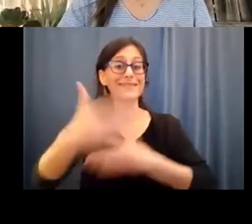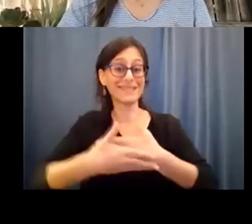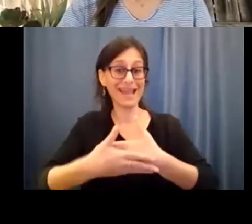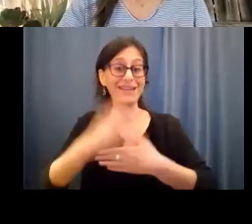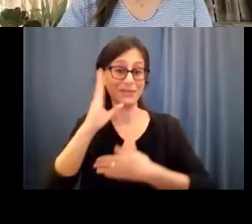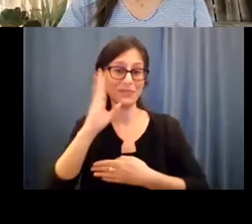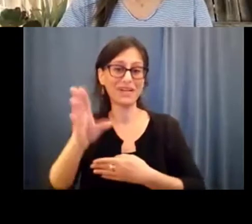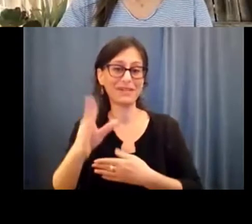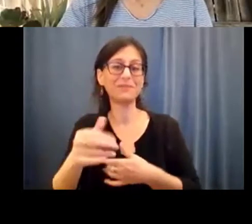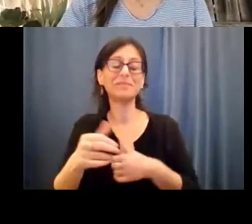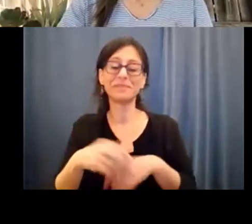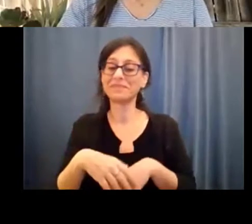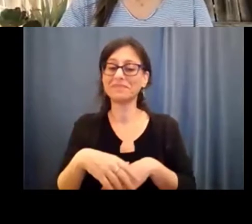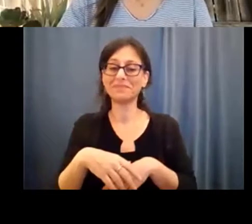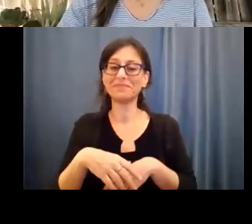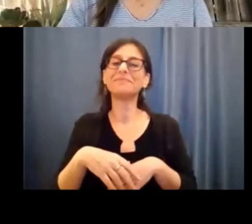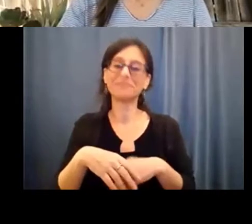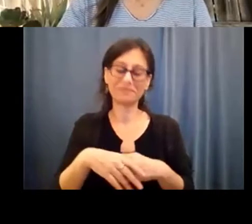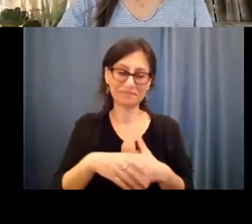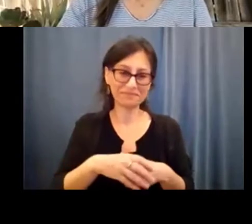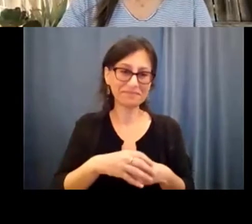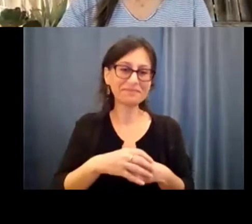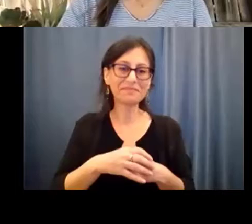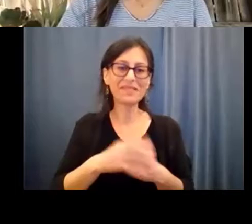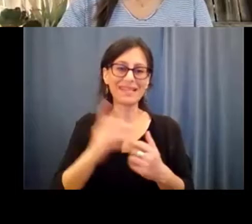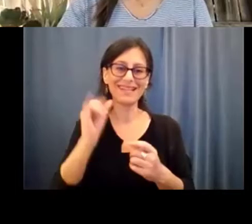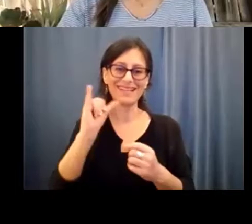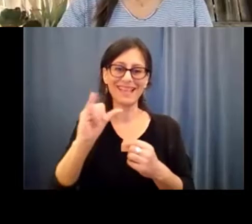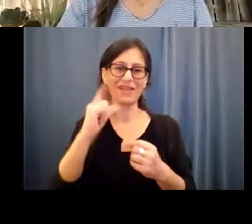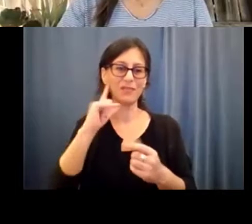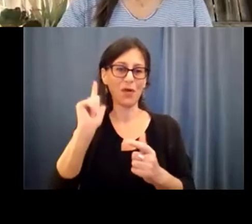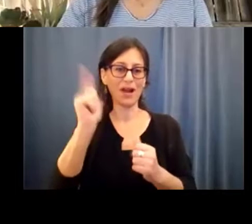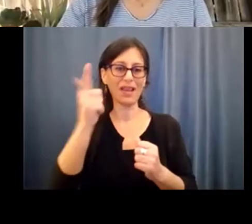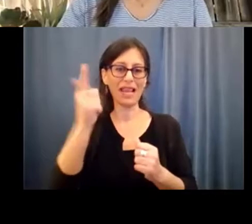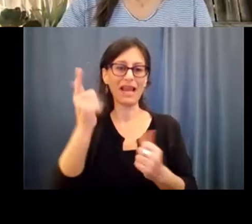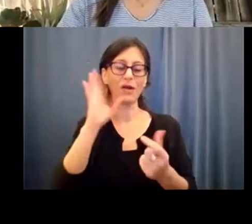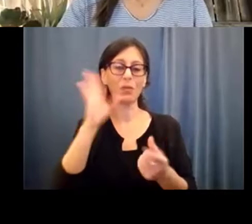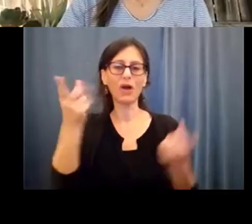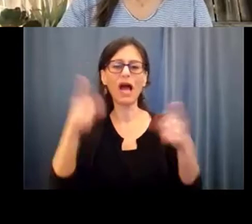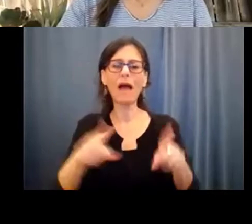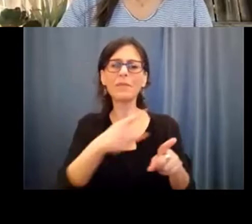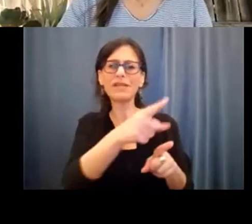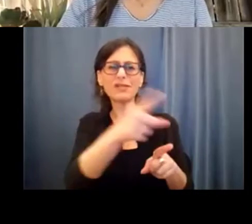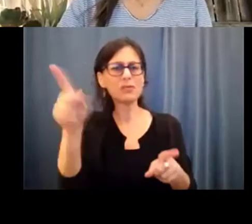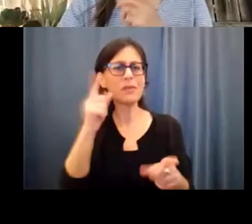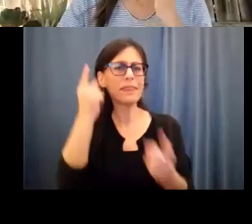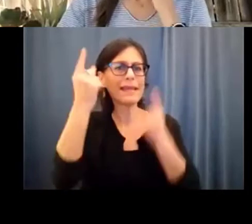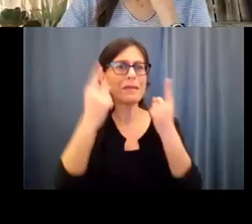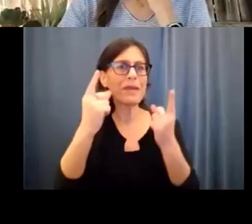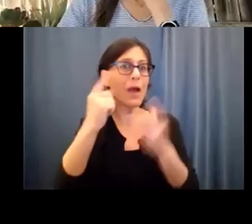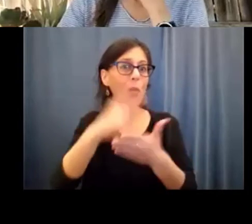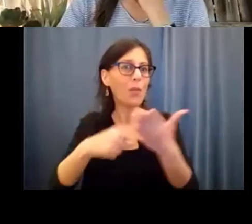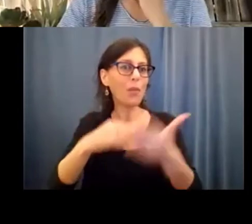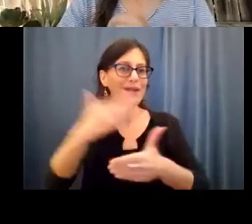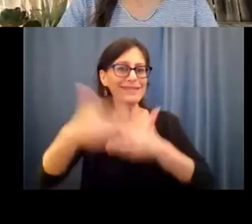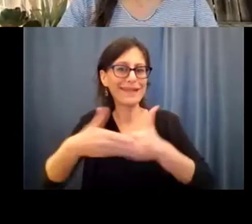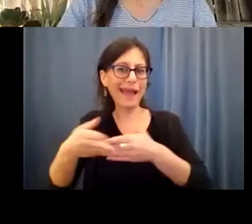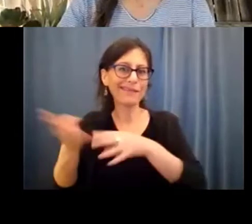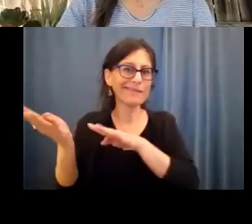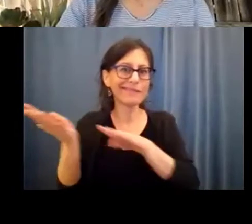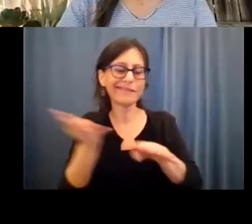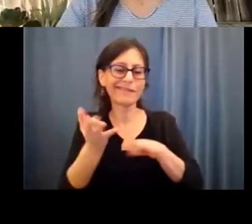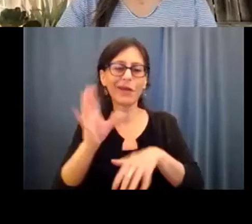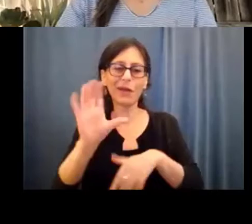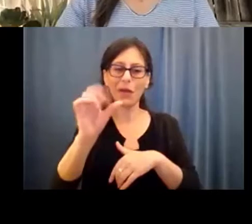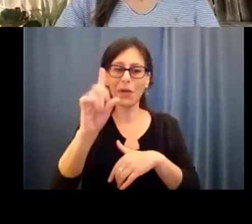that's something that will definitely be coming up later on. So for all of our panelists, think about what you have coming up next in the pipeline. And I know,